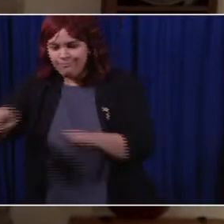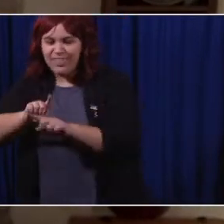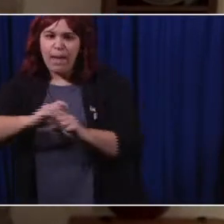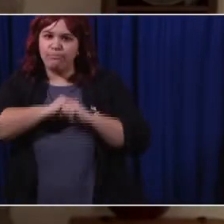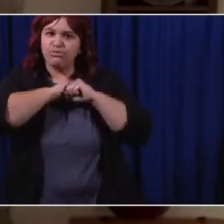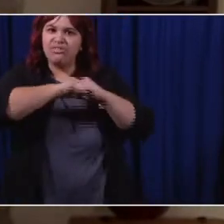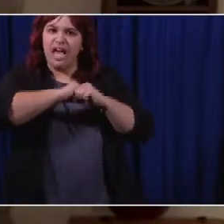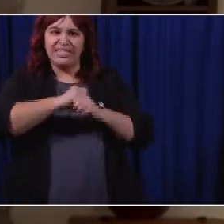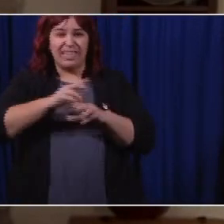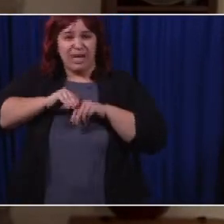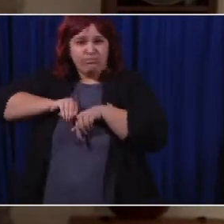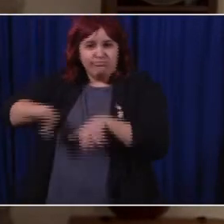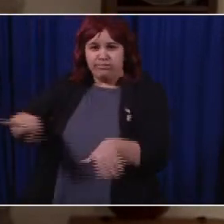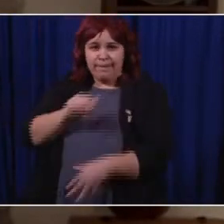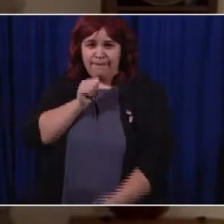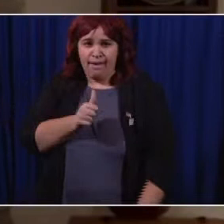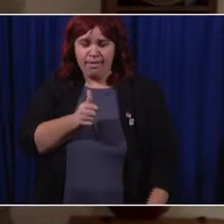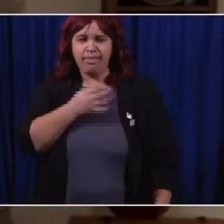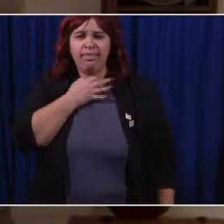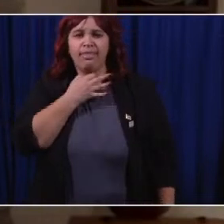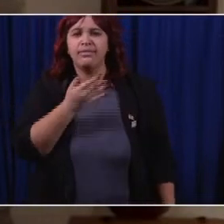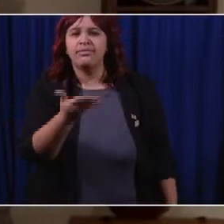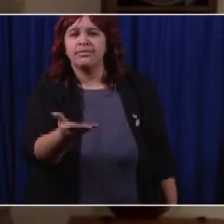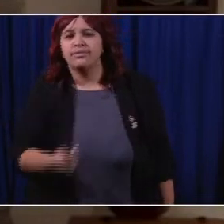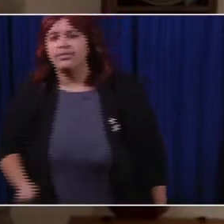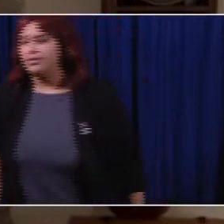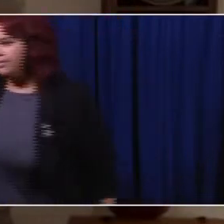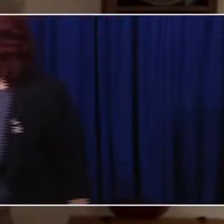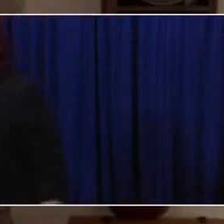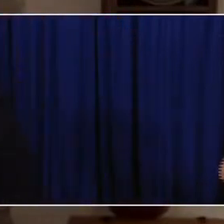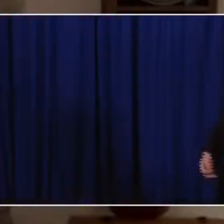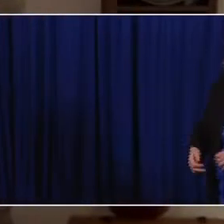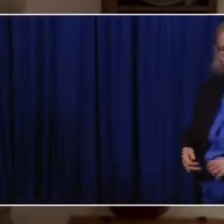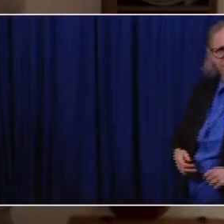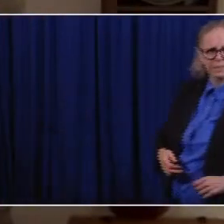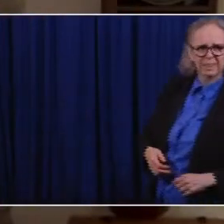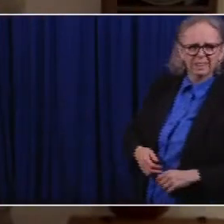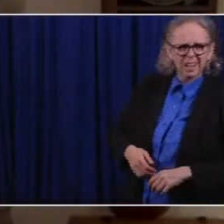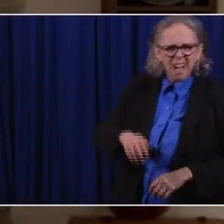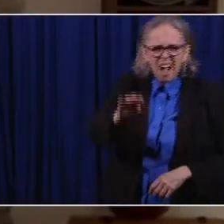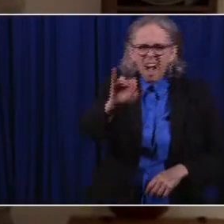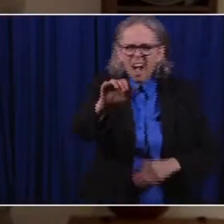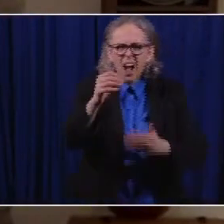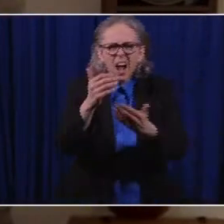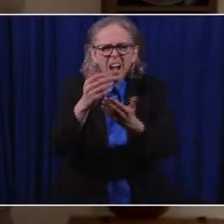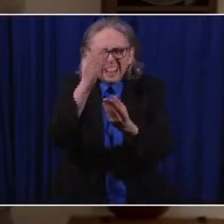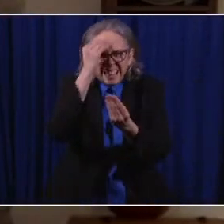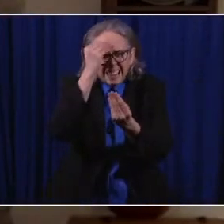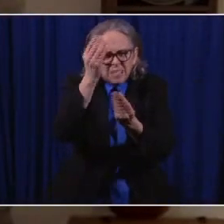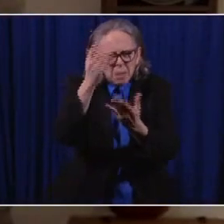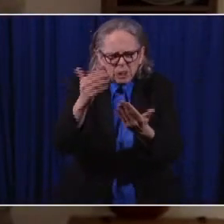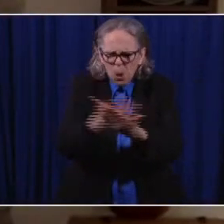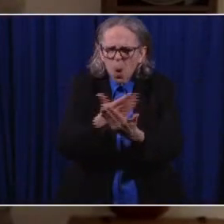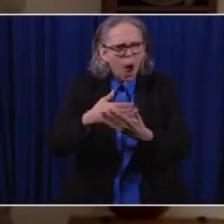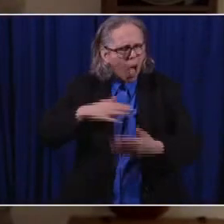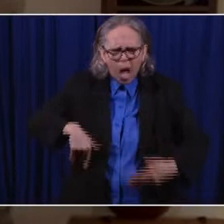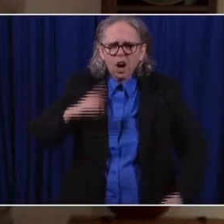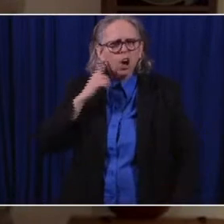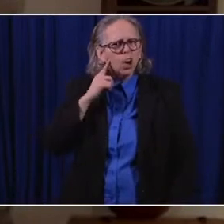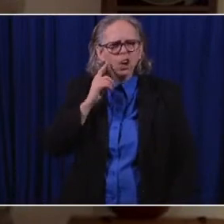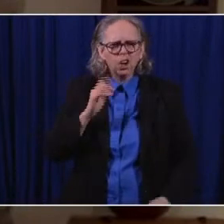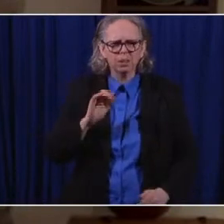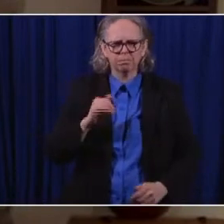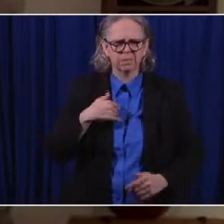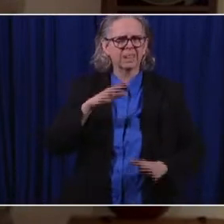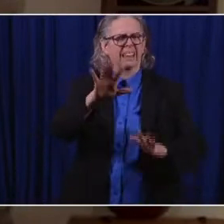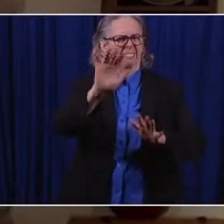Well, it's the first I've heard of that. My team may know about it, and they may be working on it. So I will check that out, and we